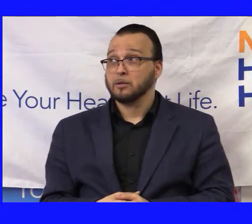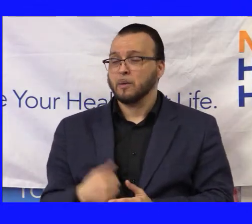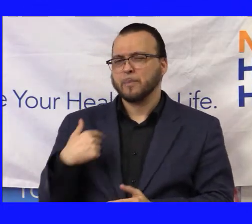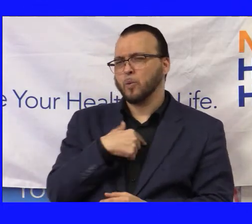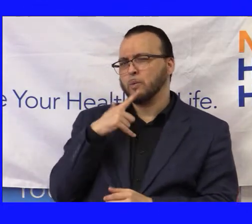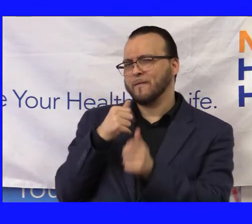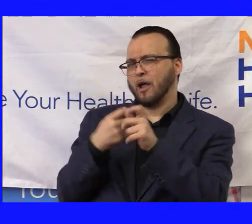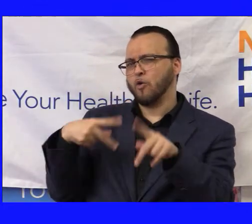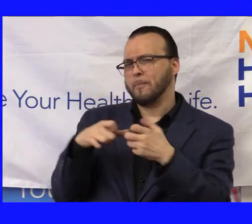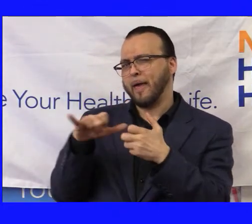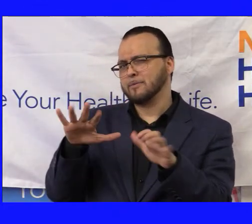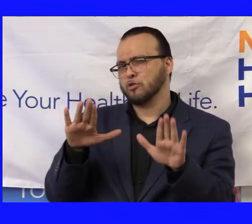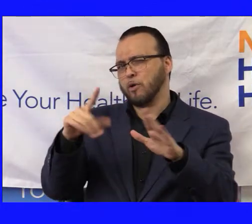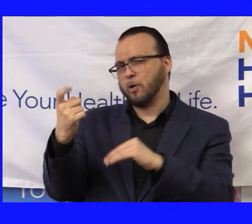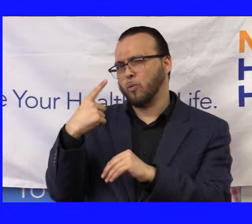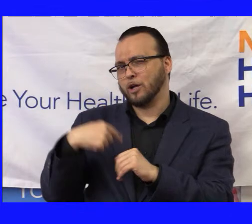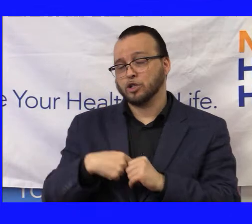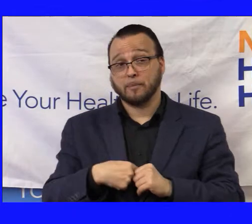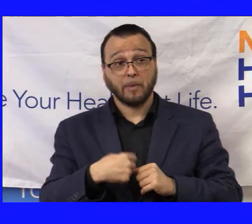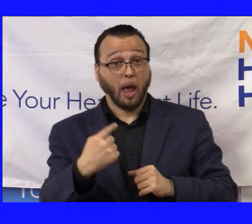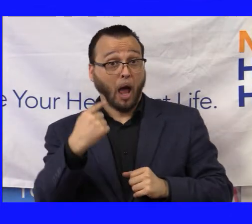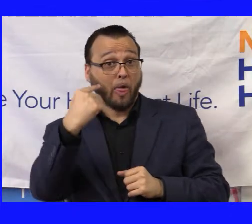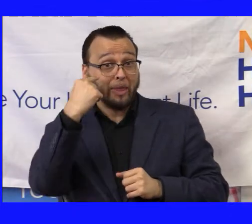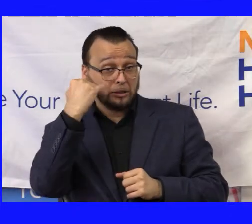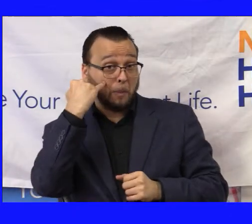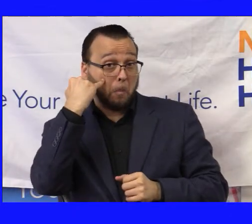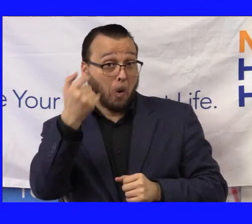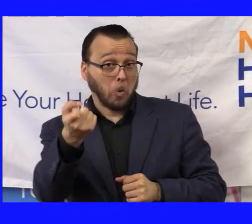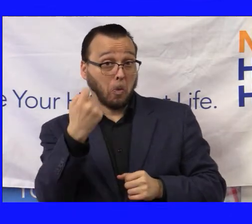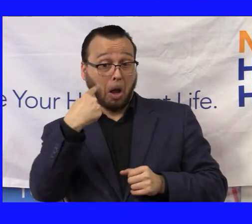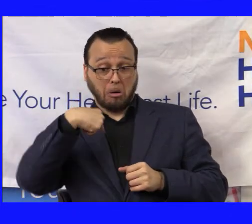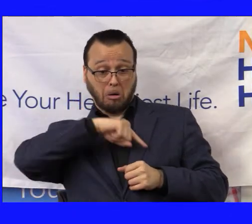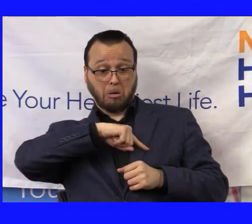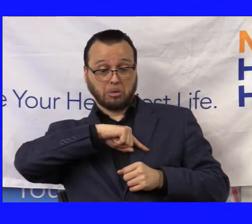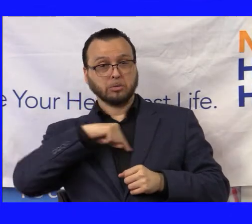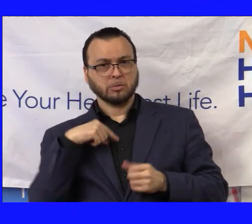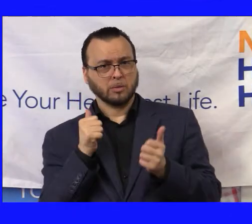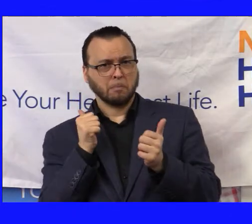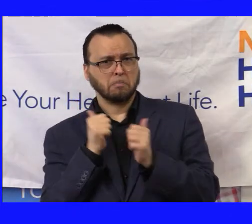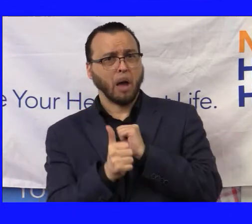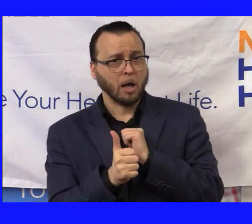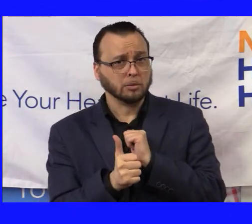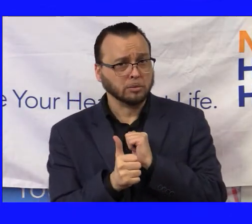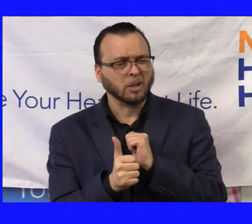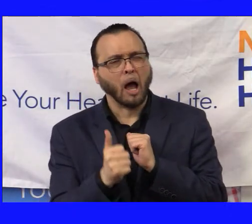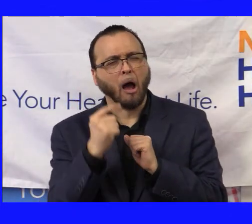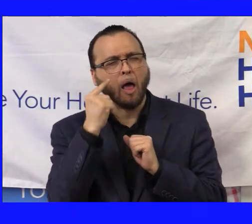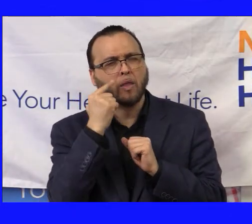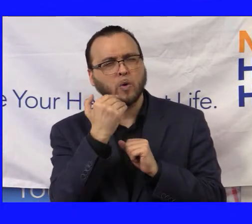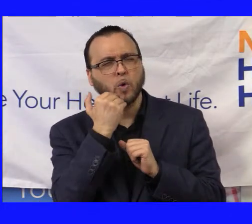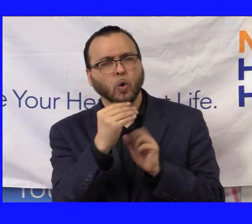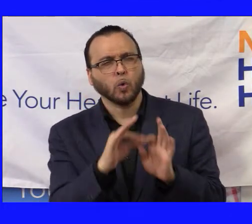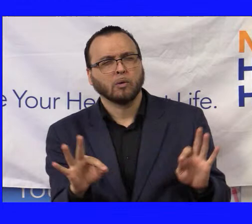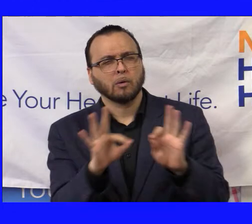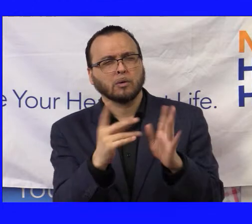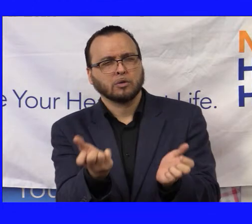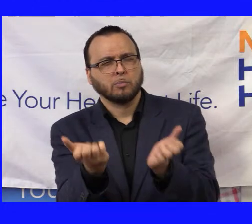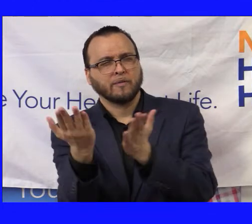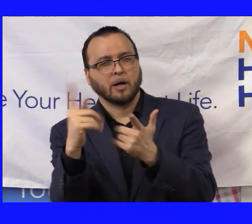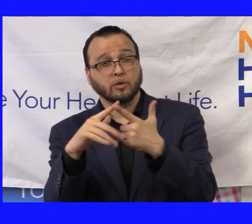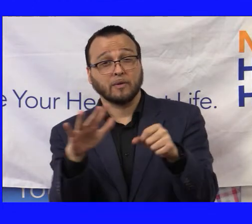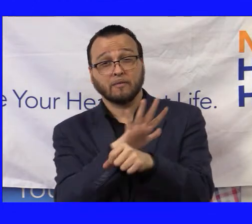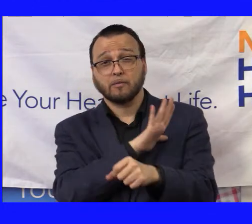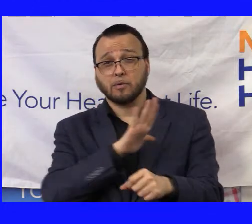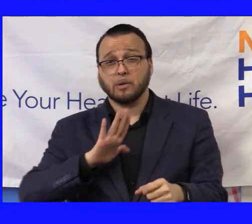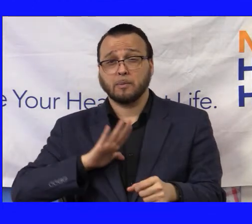I think, again, if this resolution were to pass, I think it will be good to provide that to the full board presentation to have,